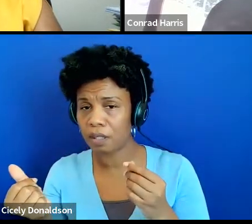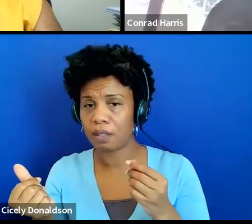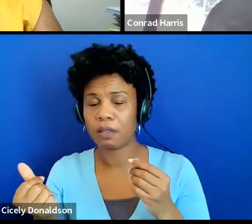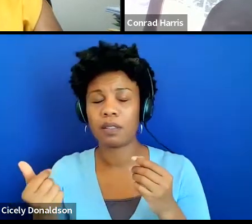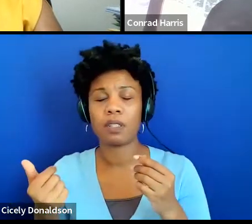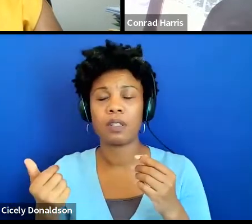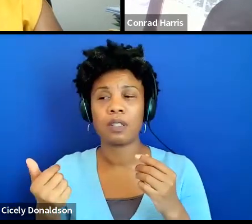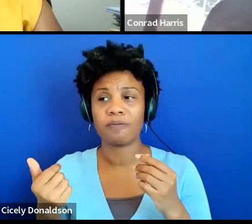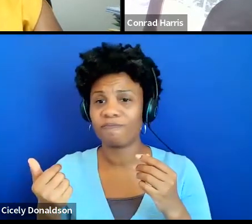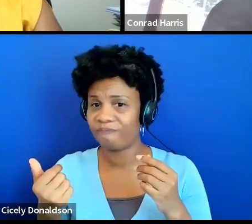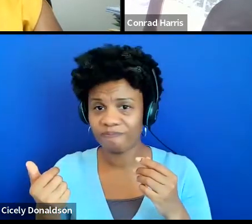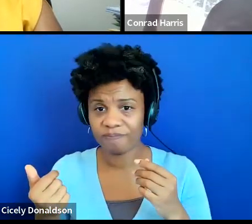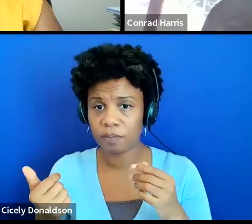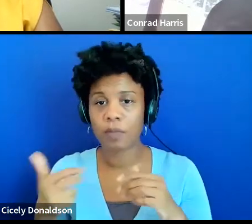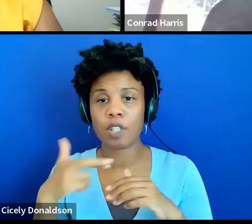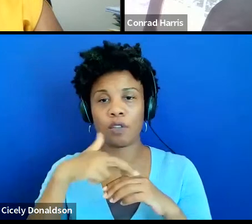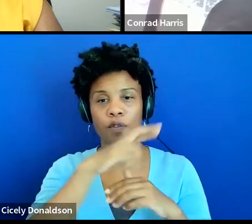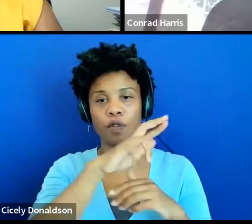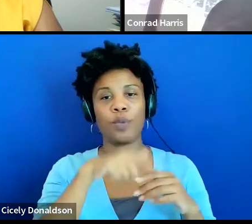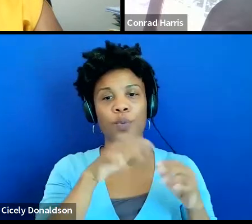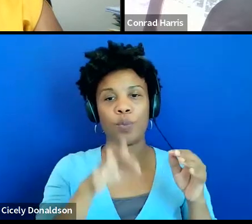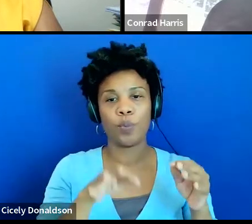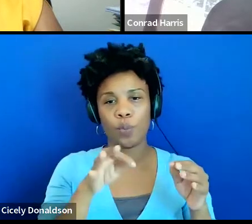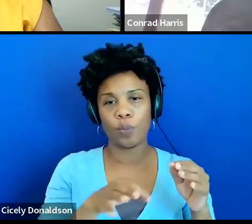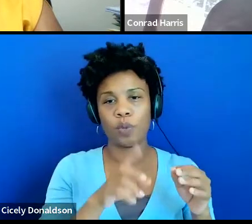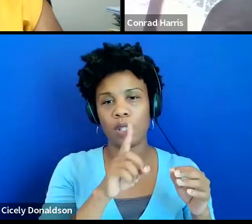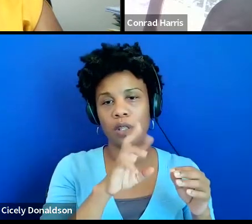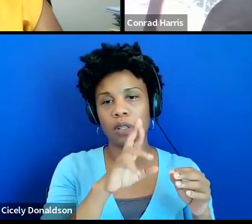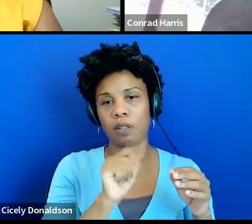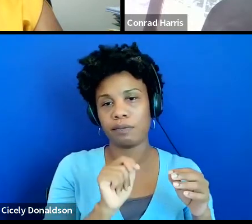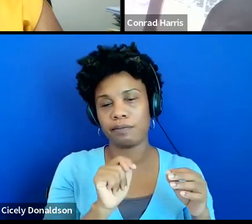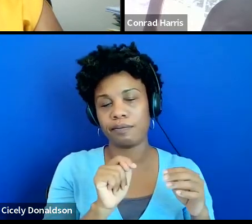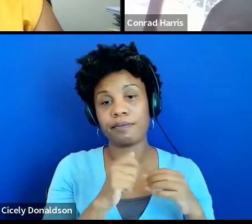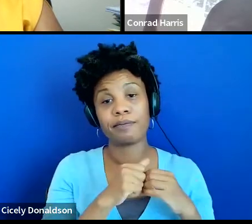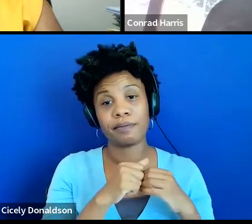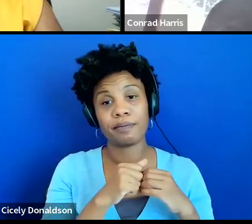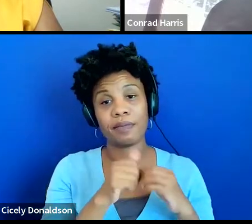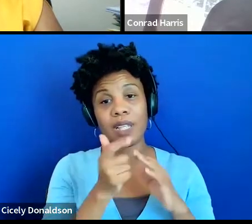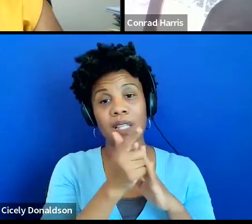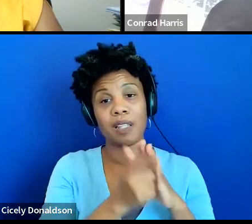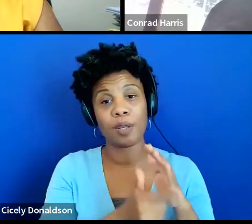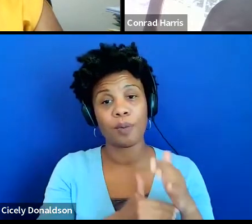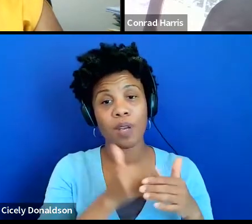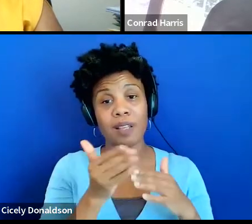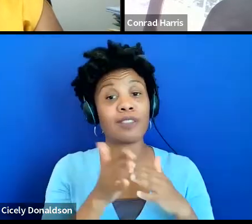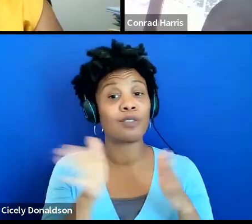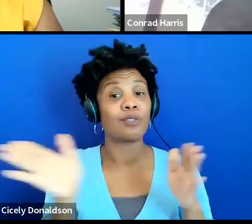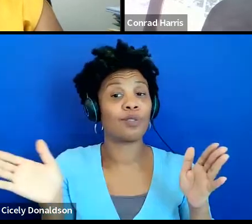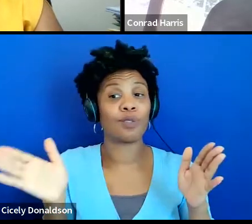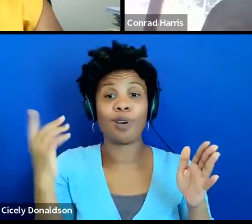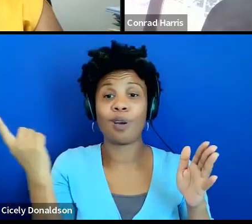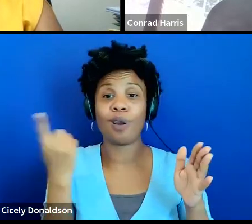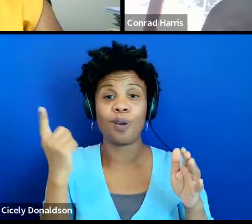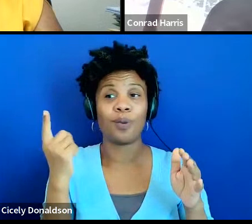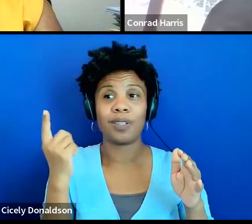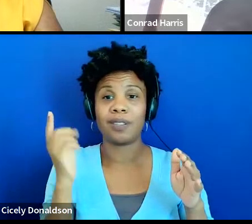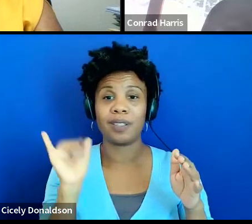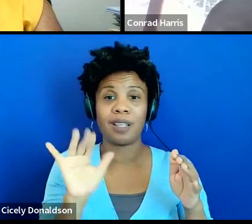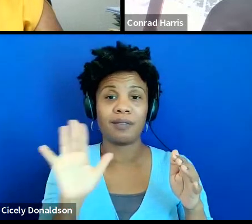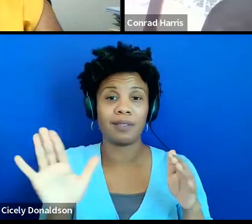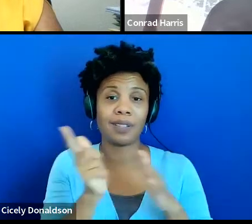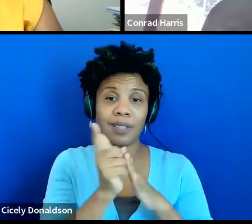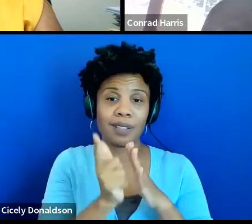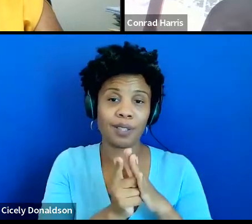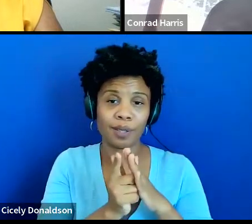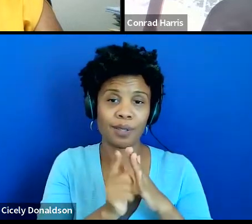process works, even outside of the Disabilities Act.